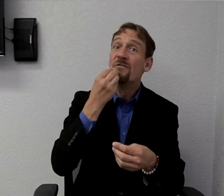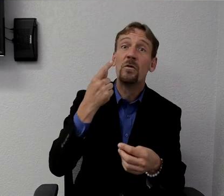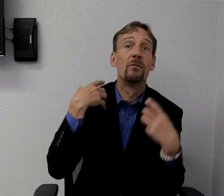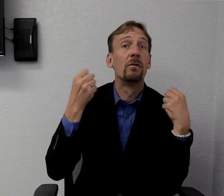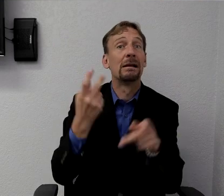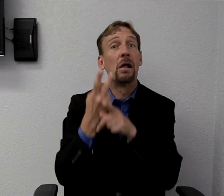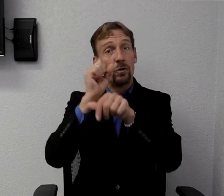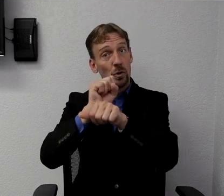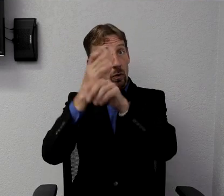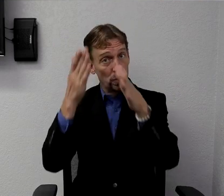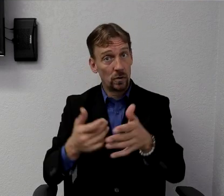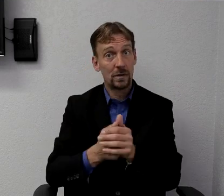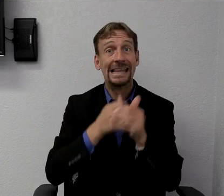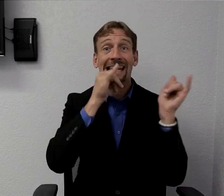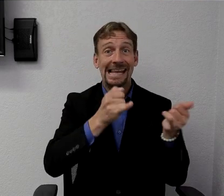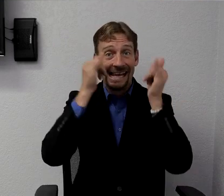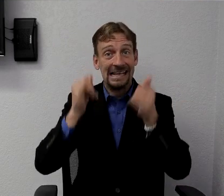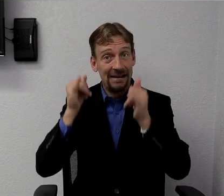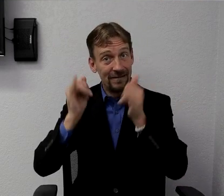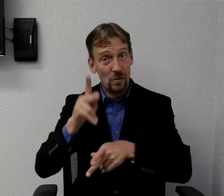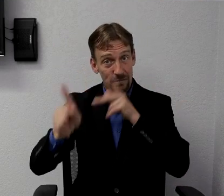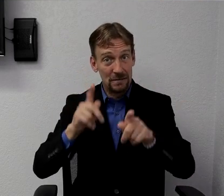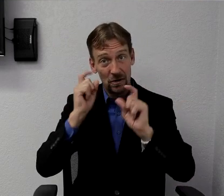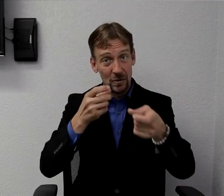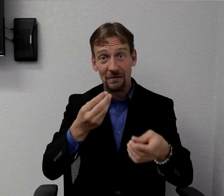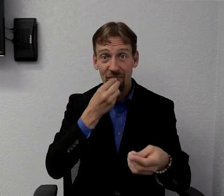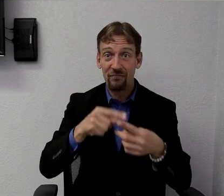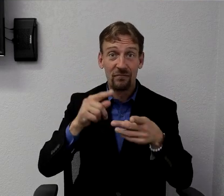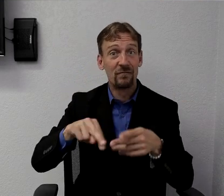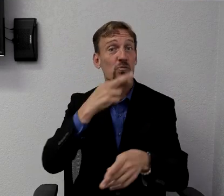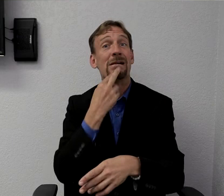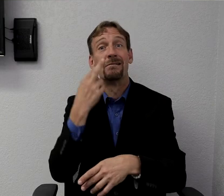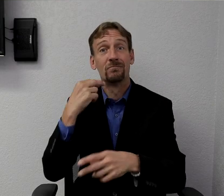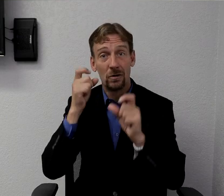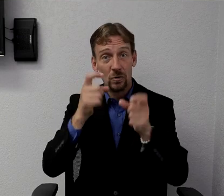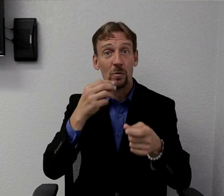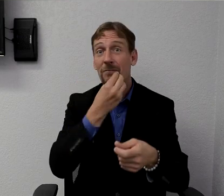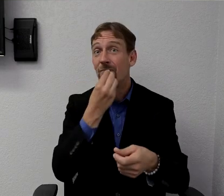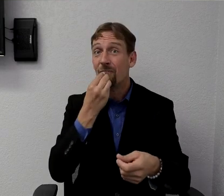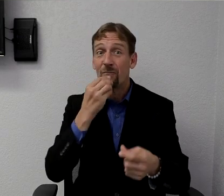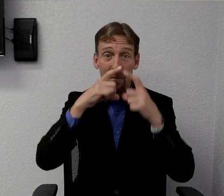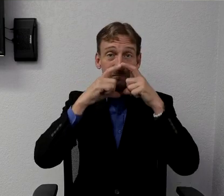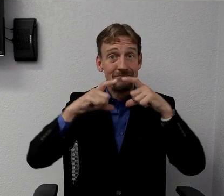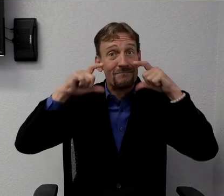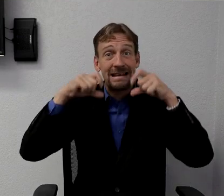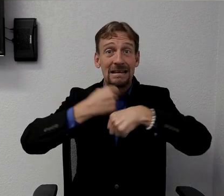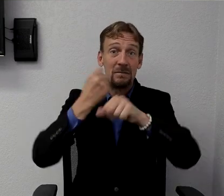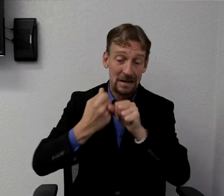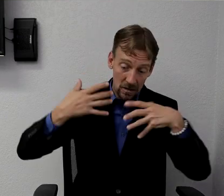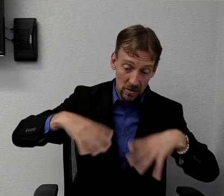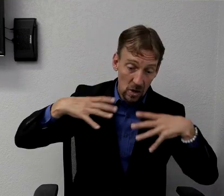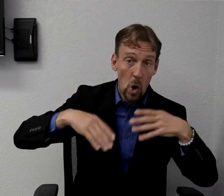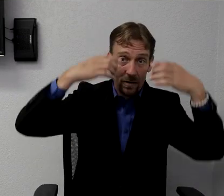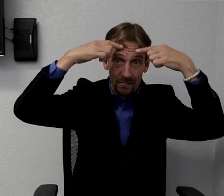individuals donating food, restaurants donating food, people making masks and gowns and shields. I don't think I've ever